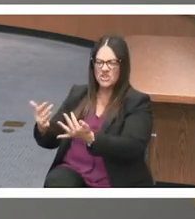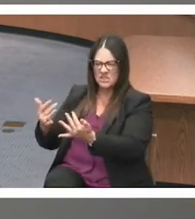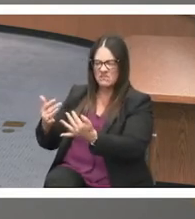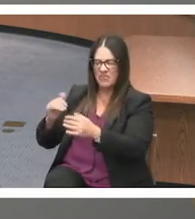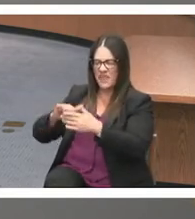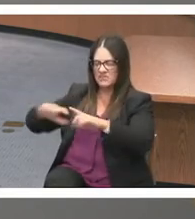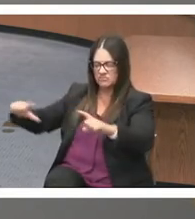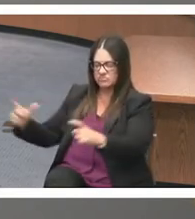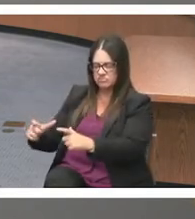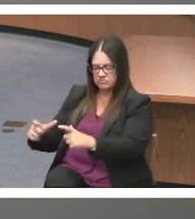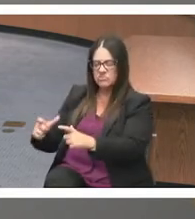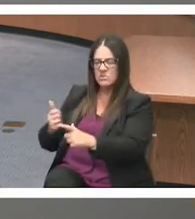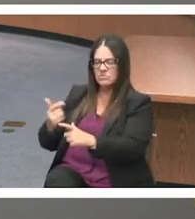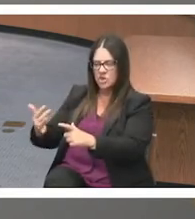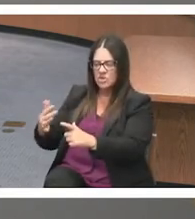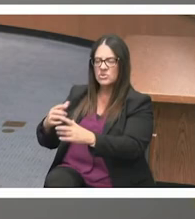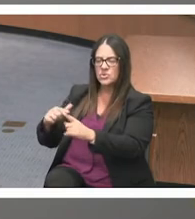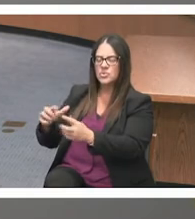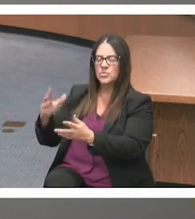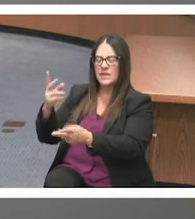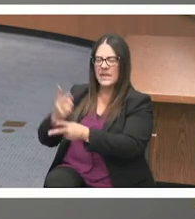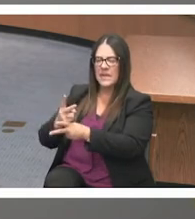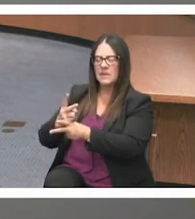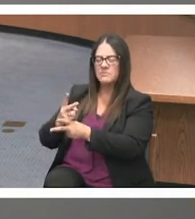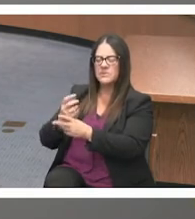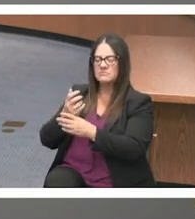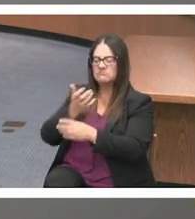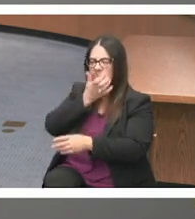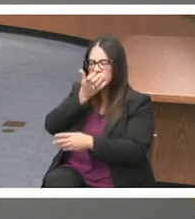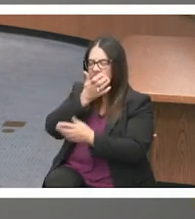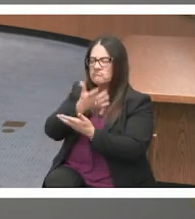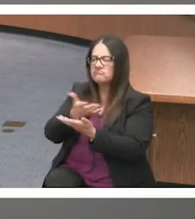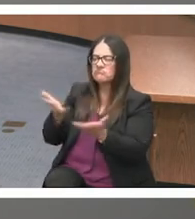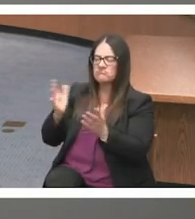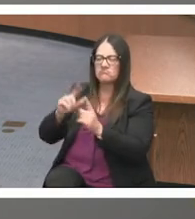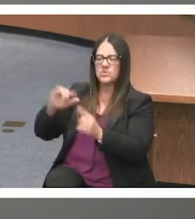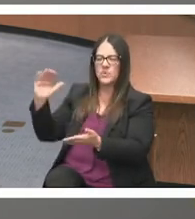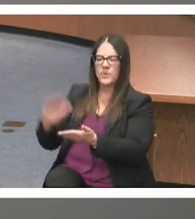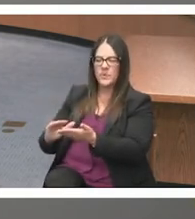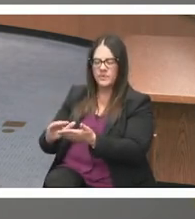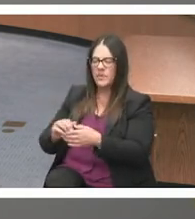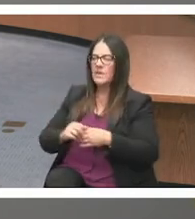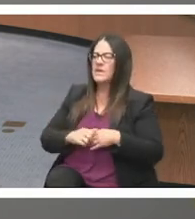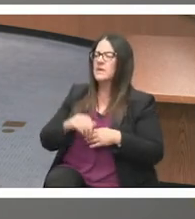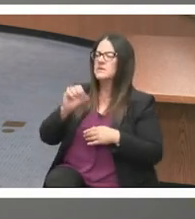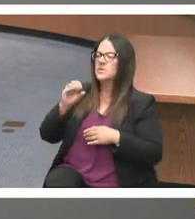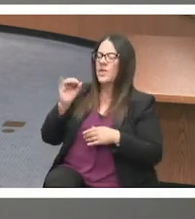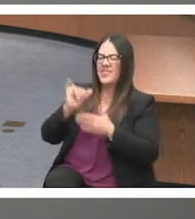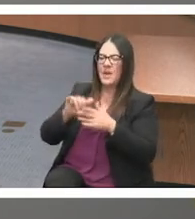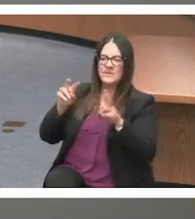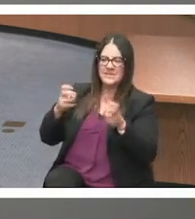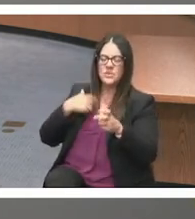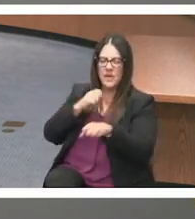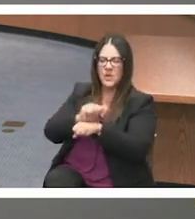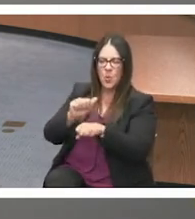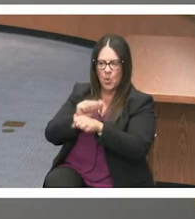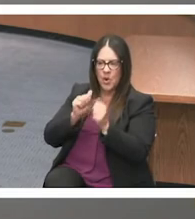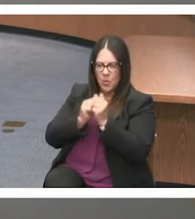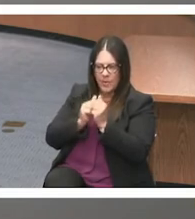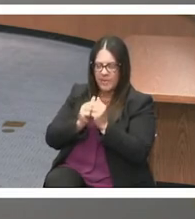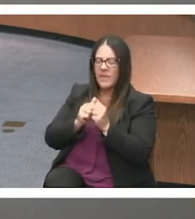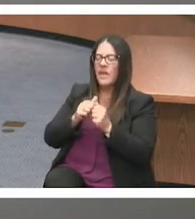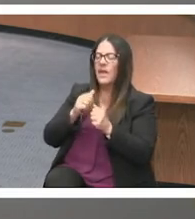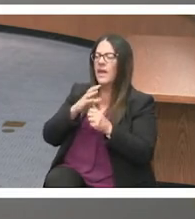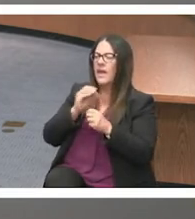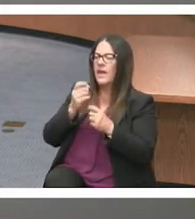your air pollution up on a localized basis. And that was an issue that we had to work through. And that's an issue that I think is largely being worked